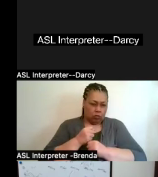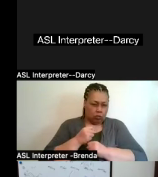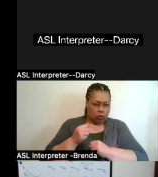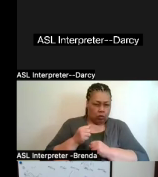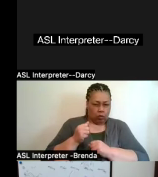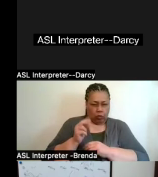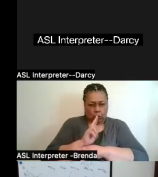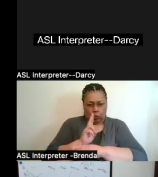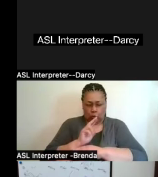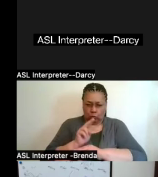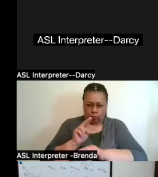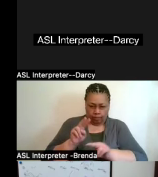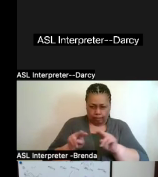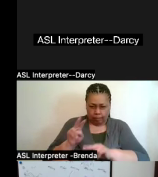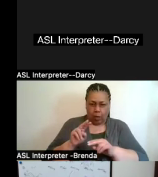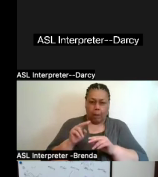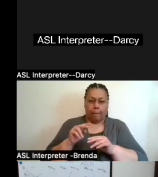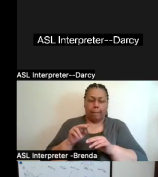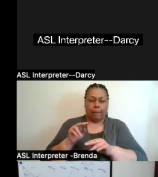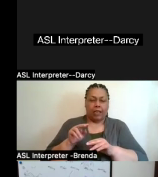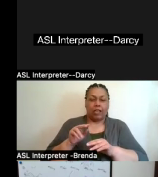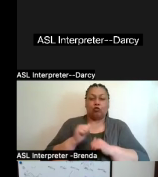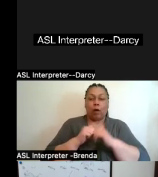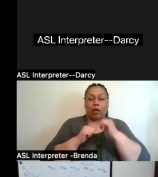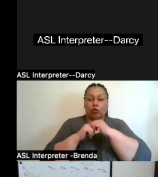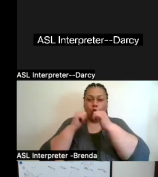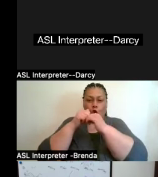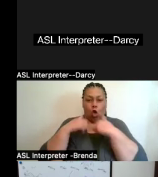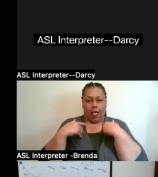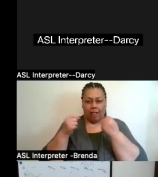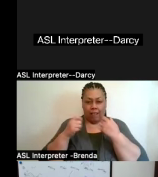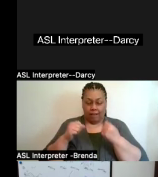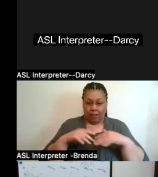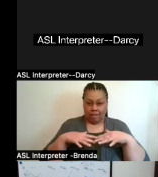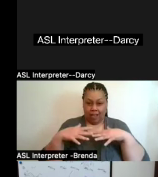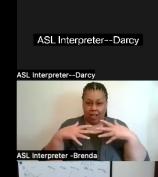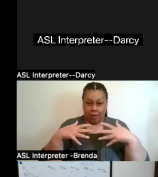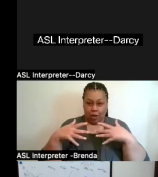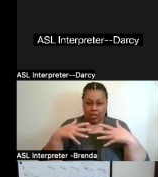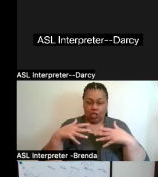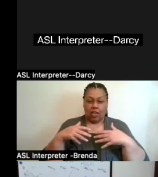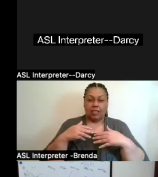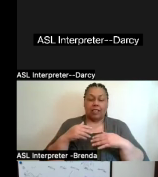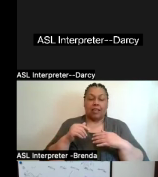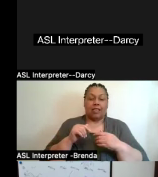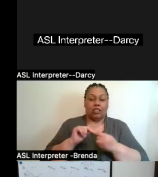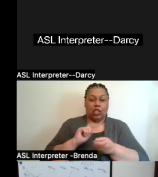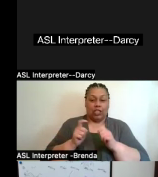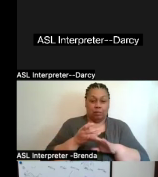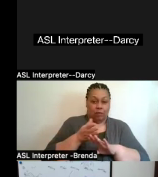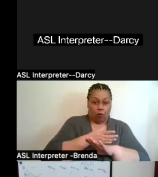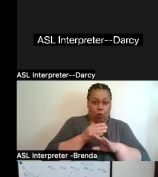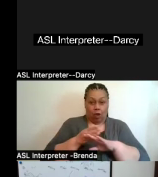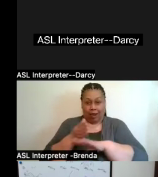structural health. So, you know, if the vibrations change before and after an earthquake, that might say this building